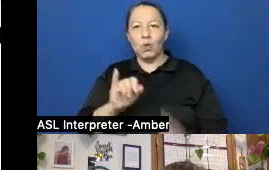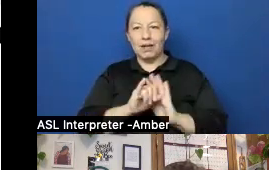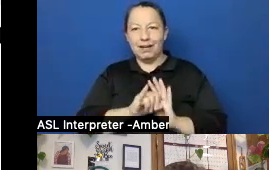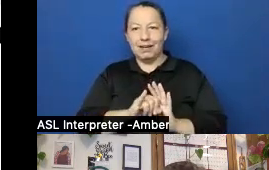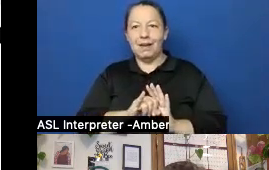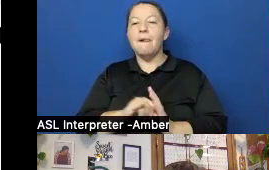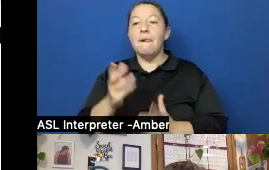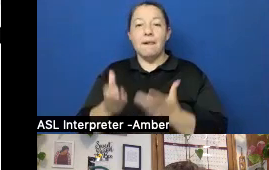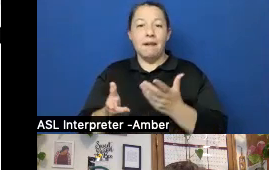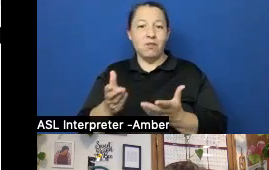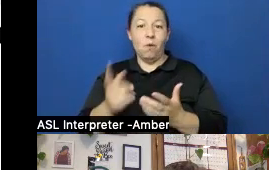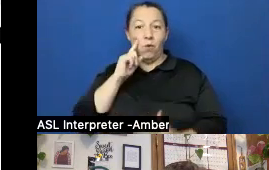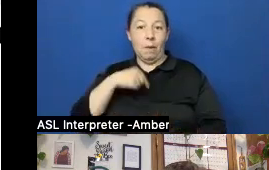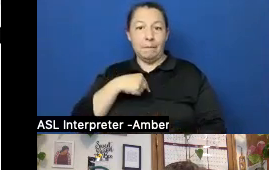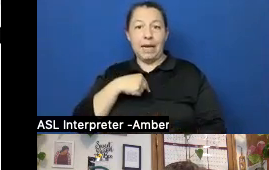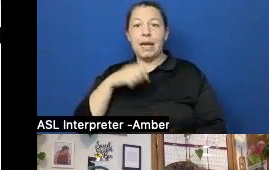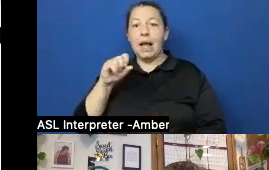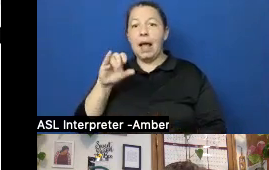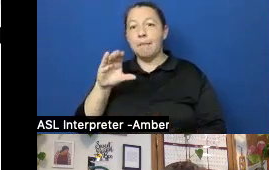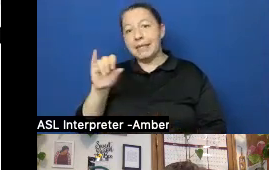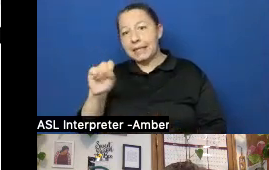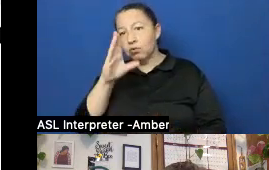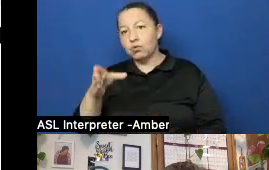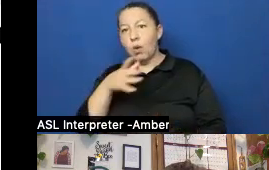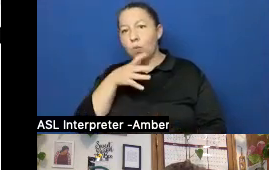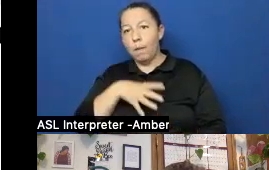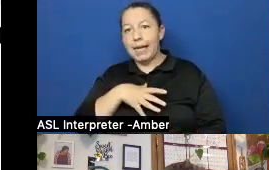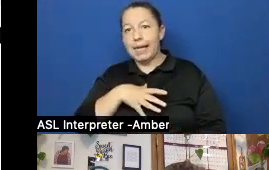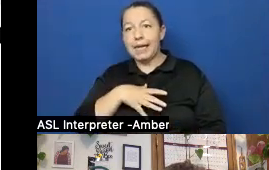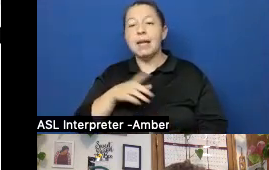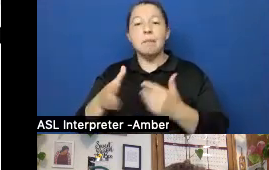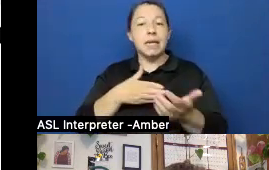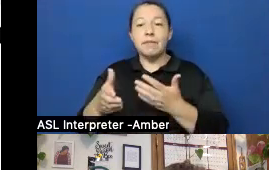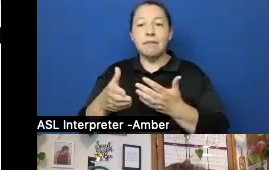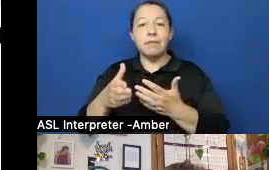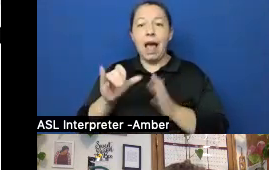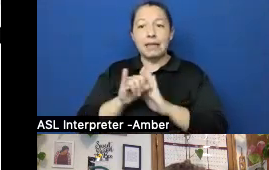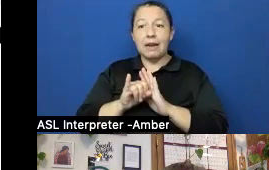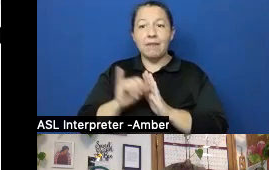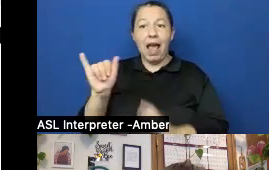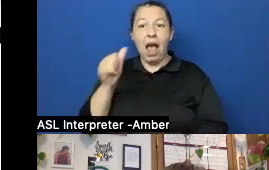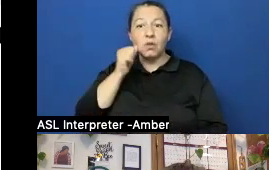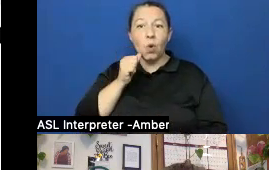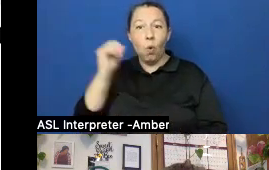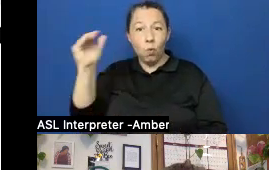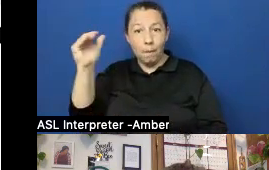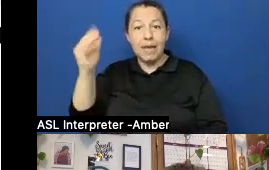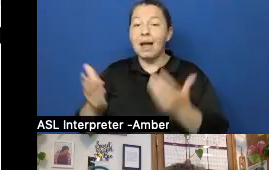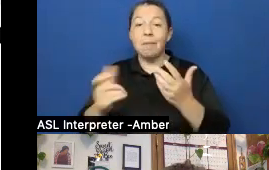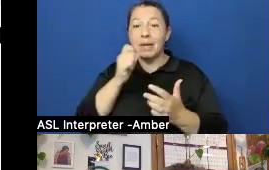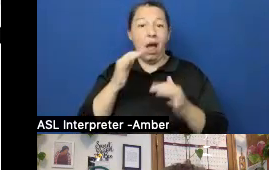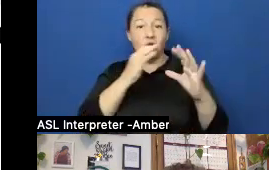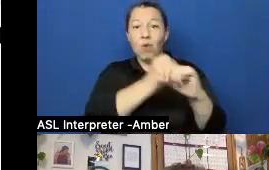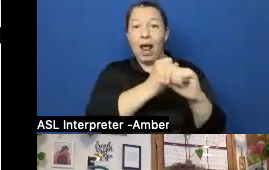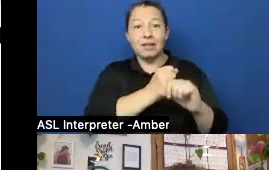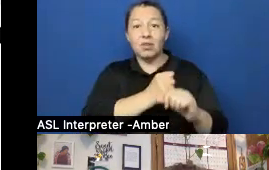for me, I'm personally a cis woman, but even if I identify as a woman, I may not be or attracted to men. I may be